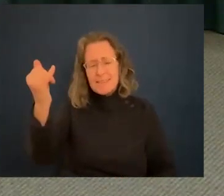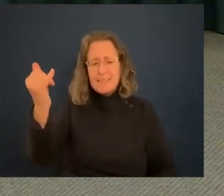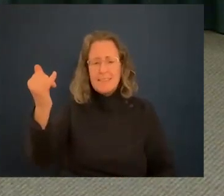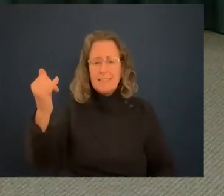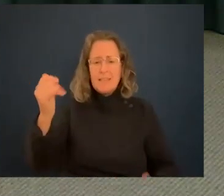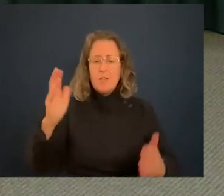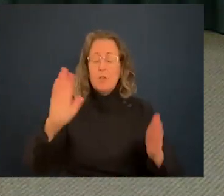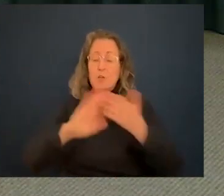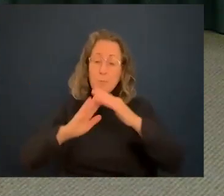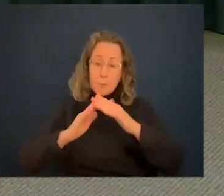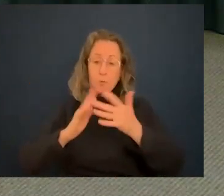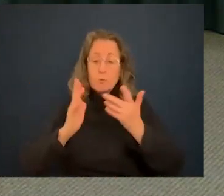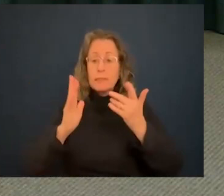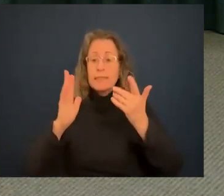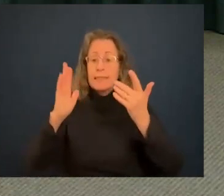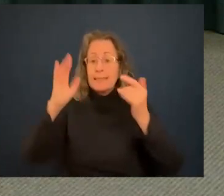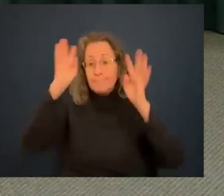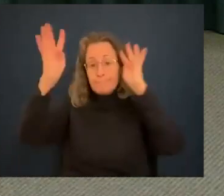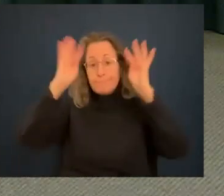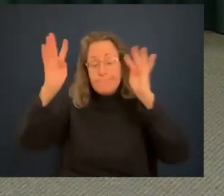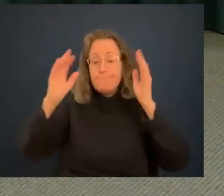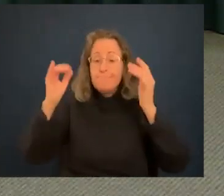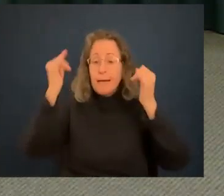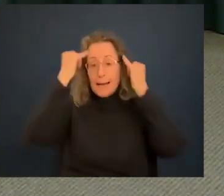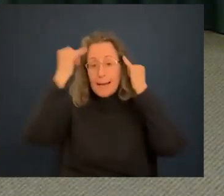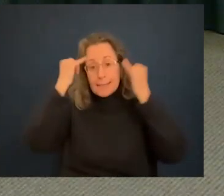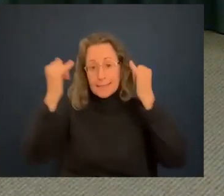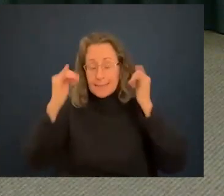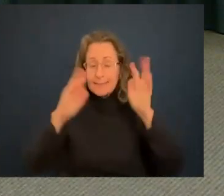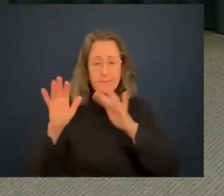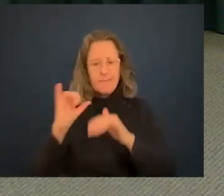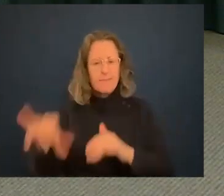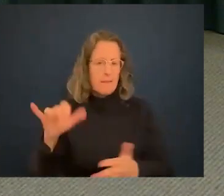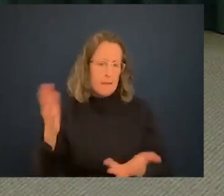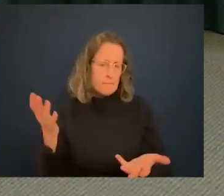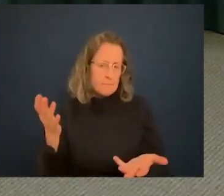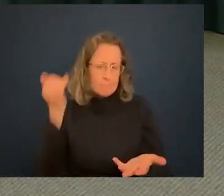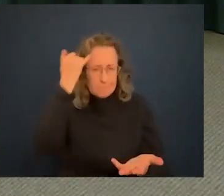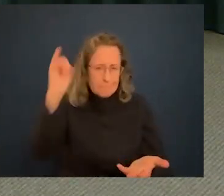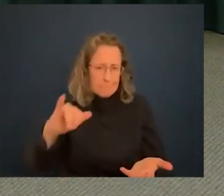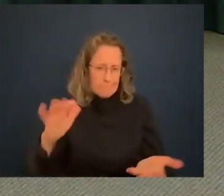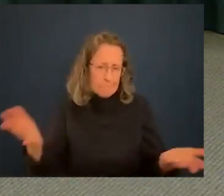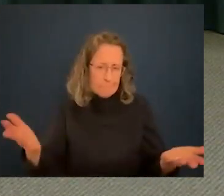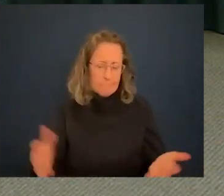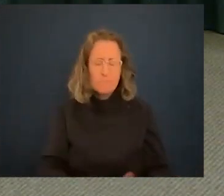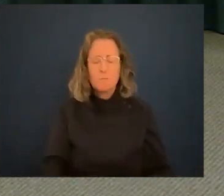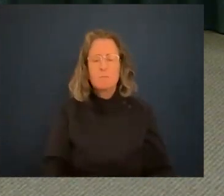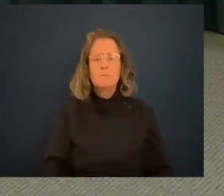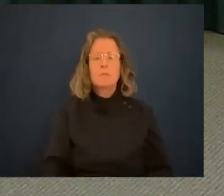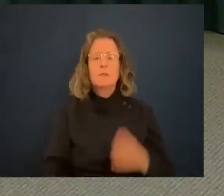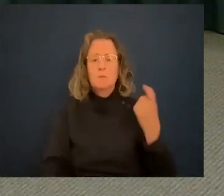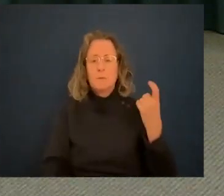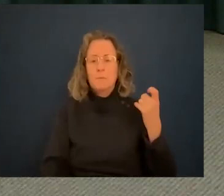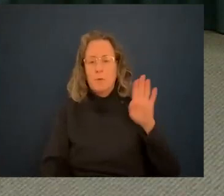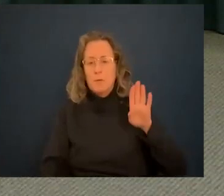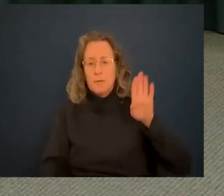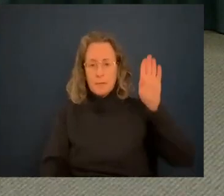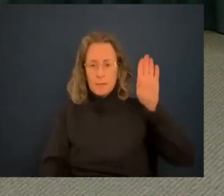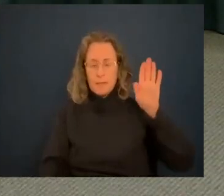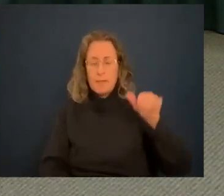fruitful alternative right so uh I saw one more hand in the room uh and then I'd like to provide